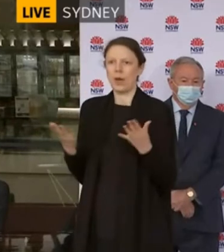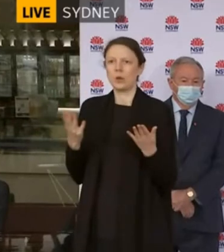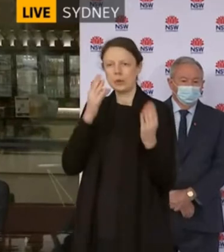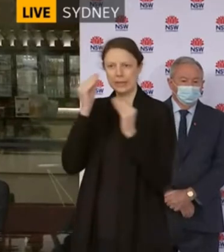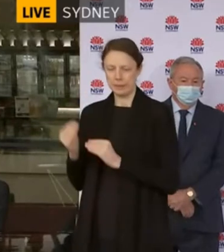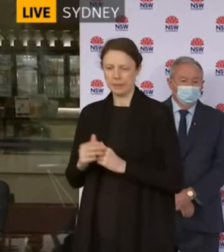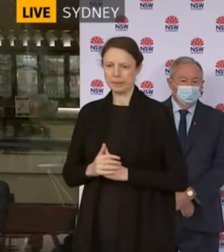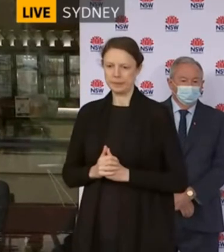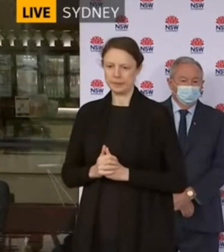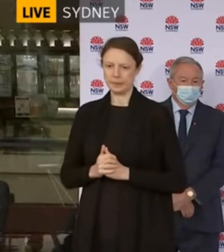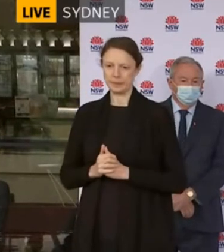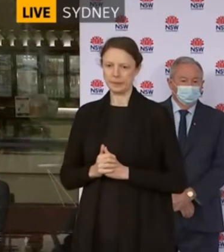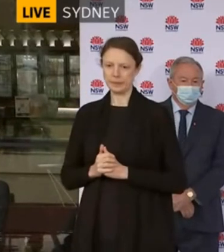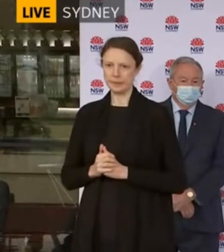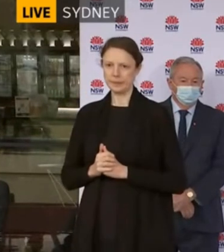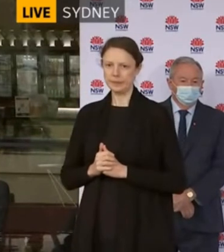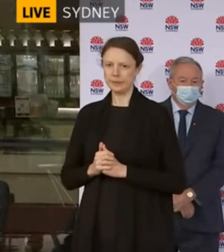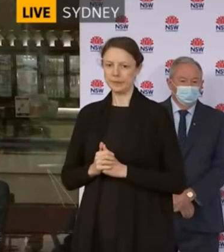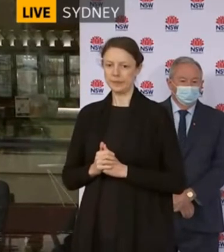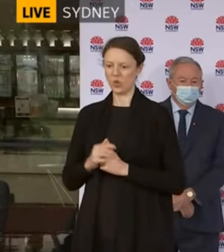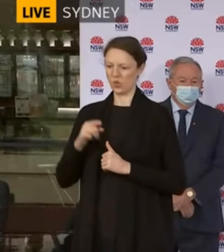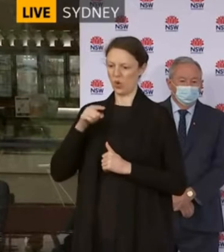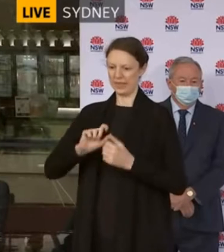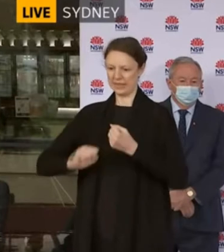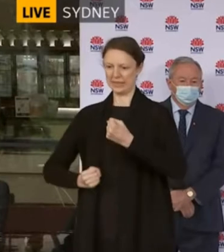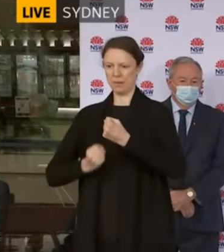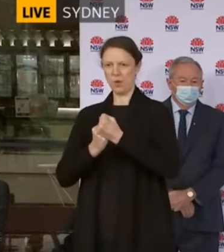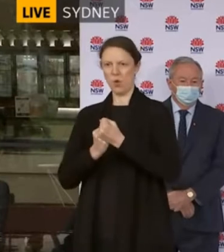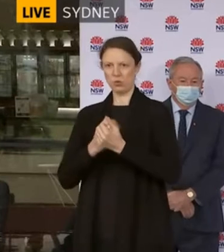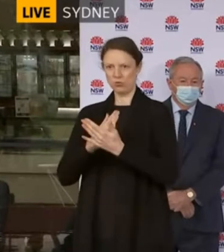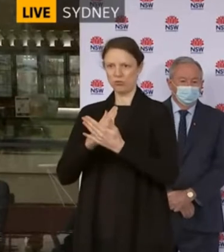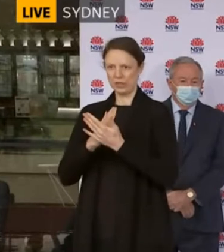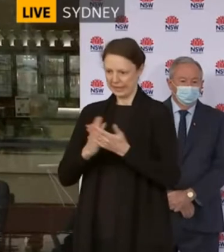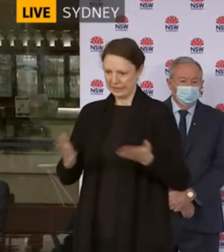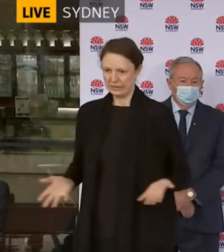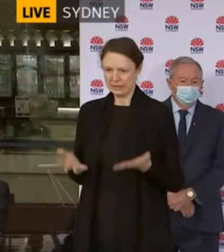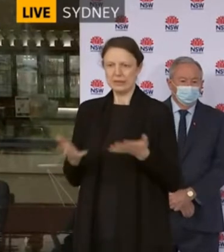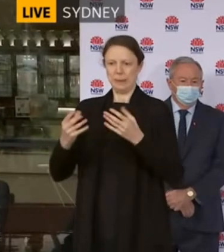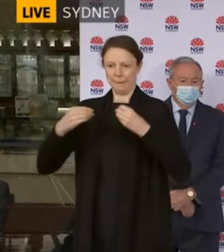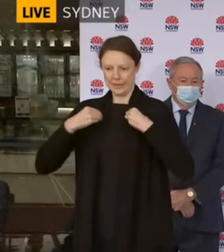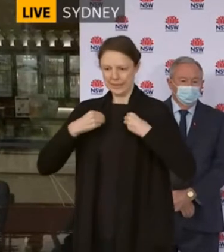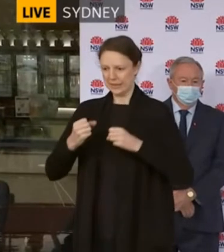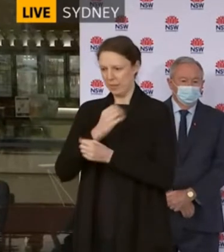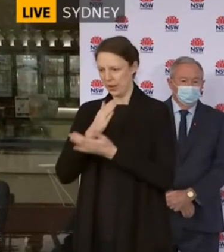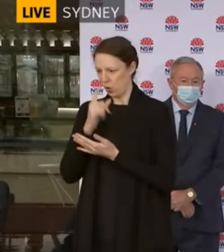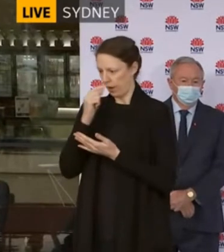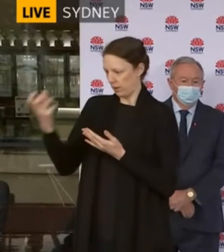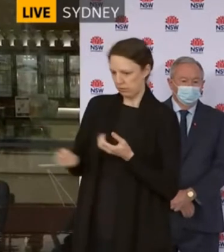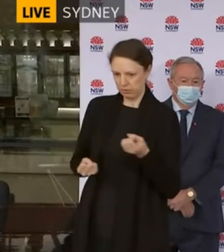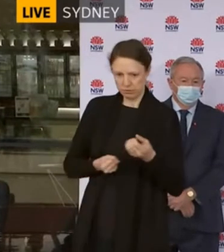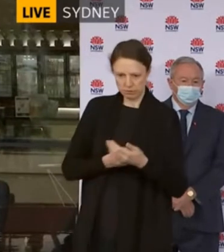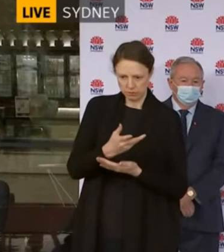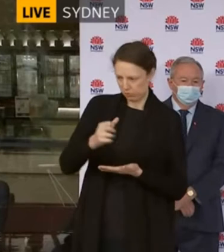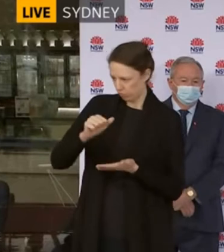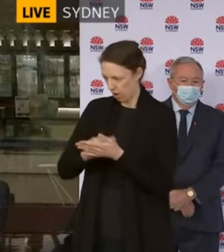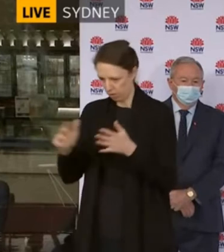website. So this package today is all about keeping businesses going, keeping the cash flow that's required. The funds will